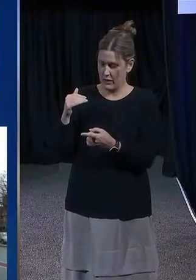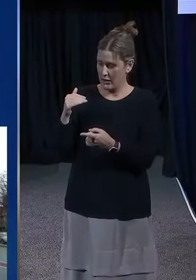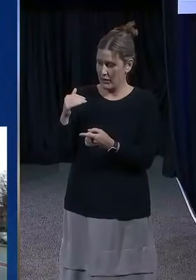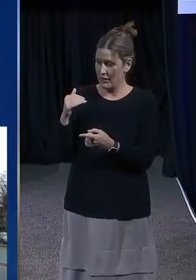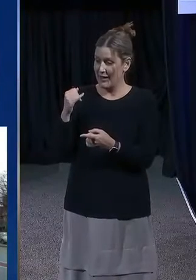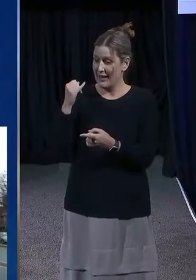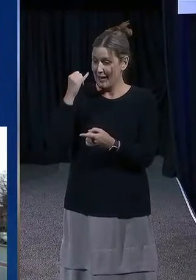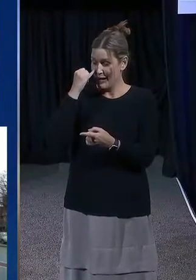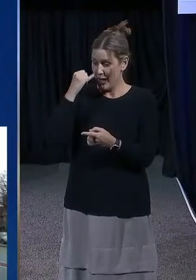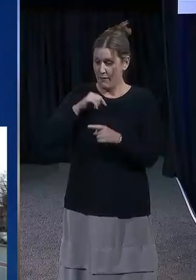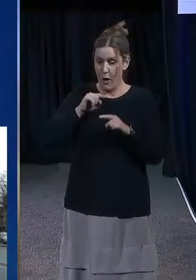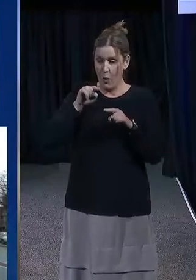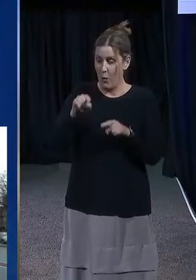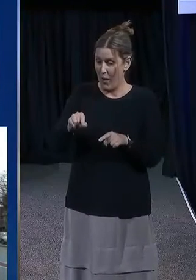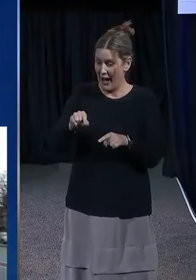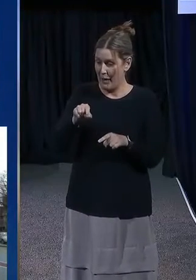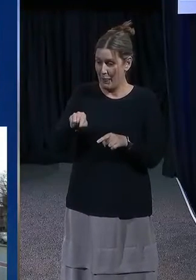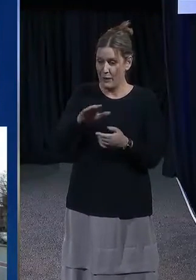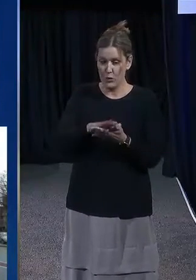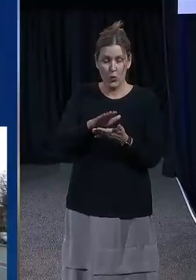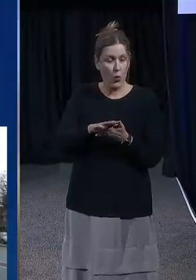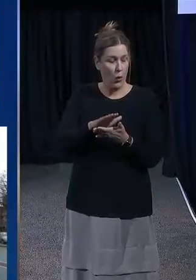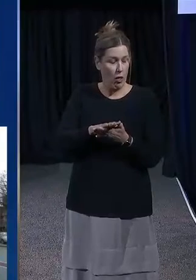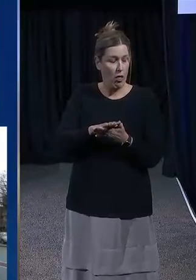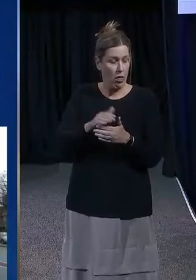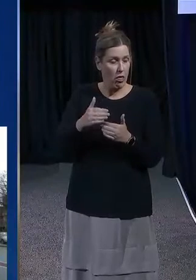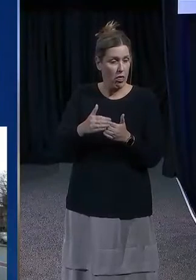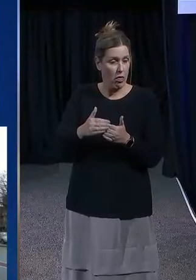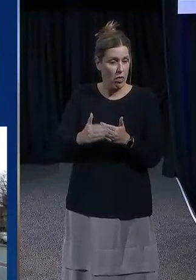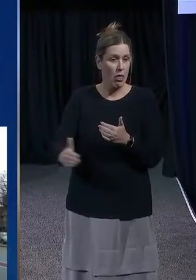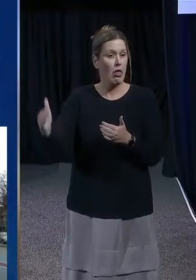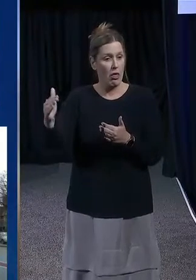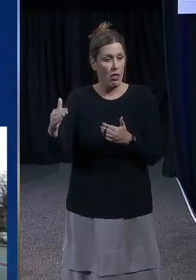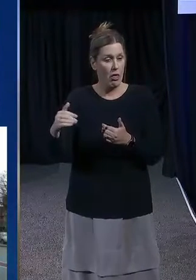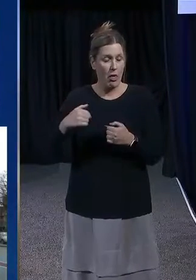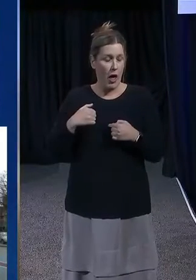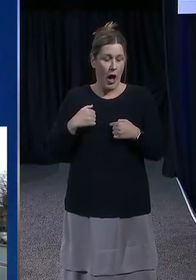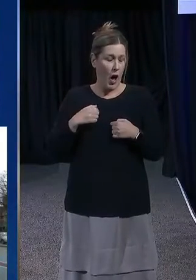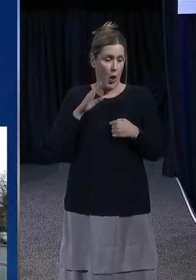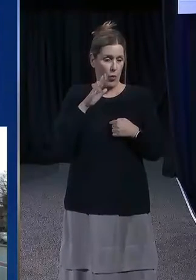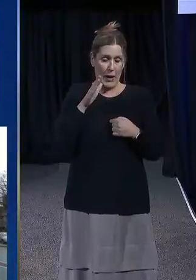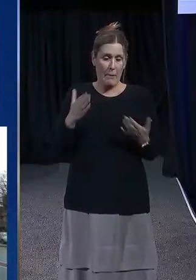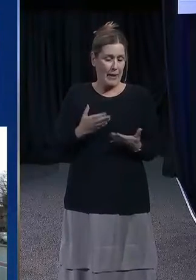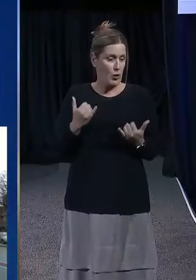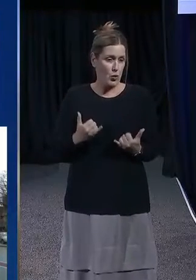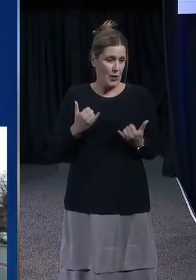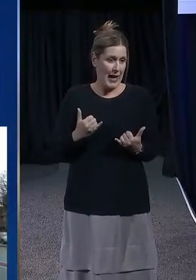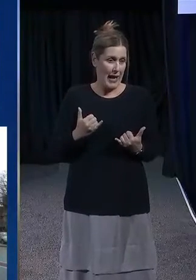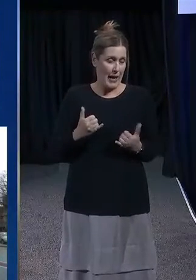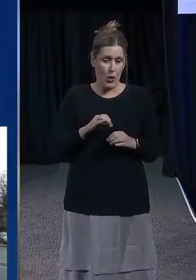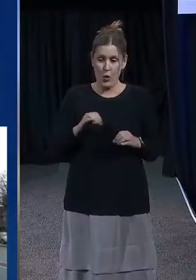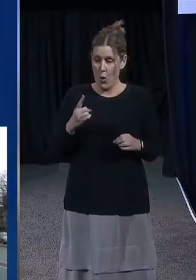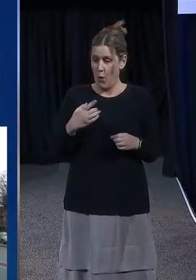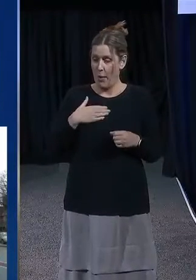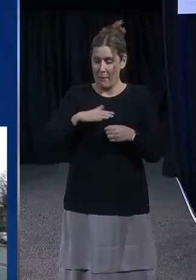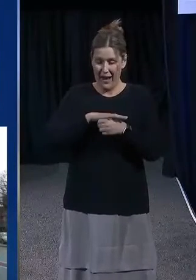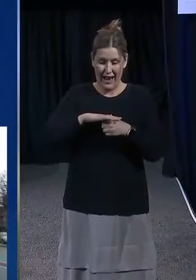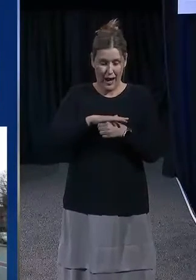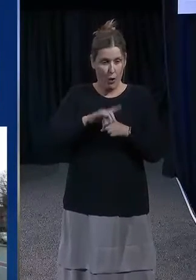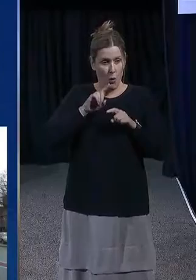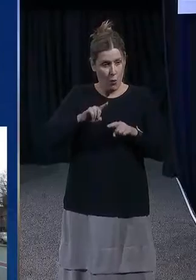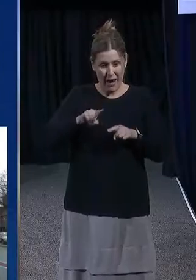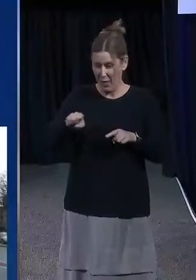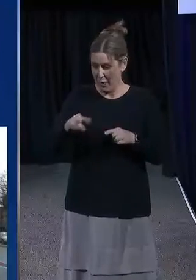had gone to this school, I would not be standing here today. Nobody on my block who went to the public school that this